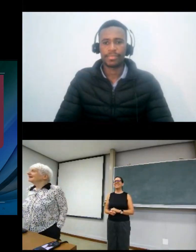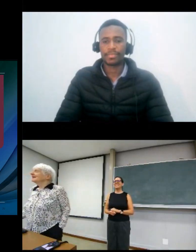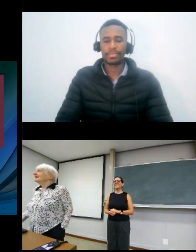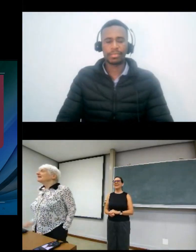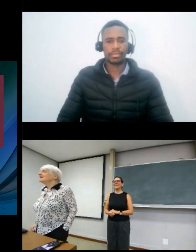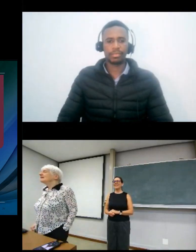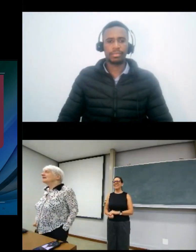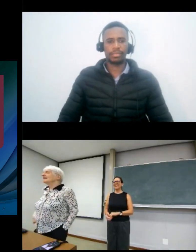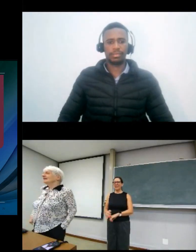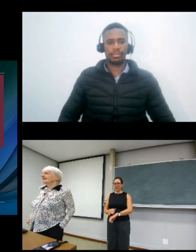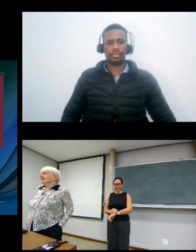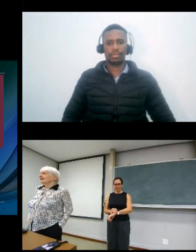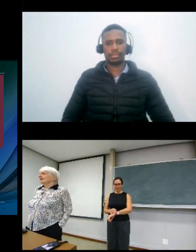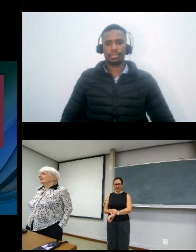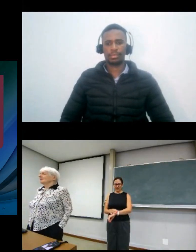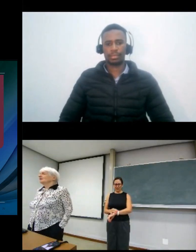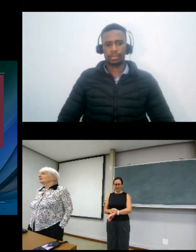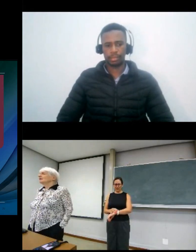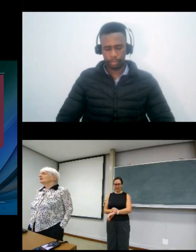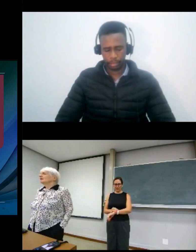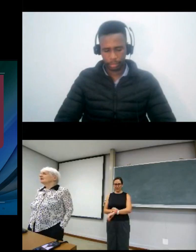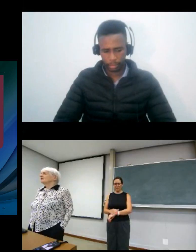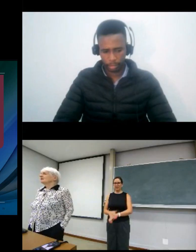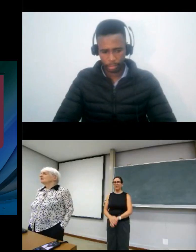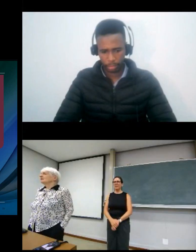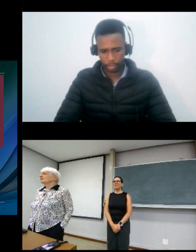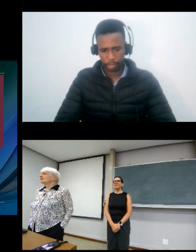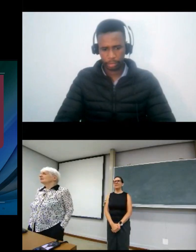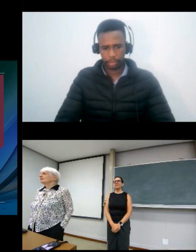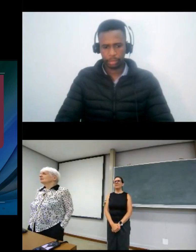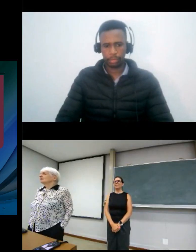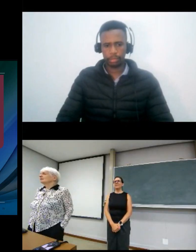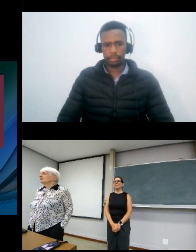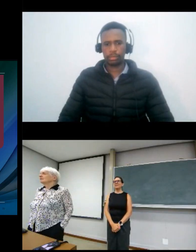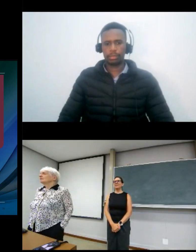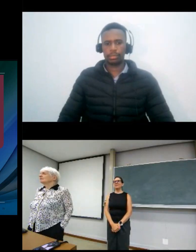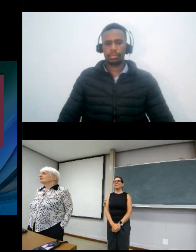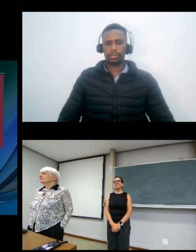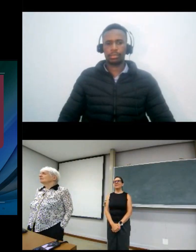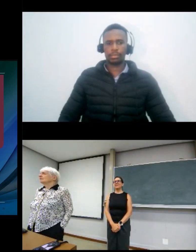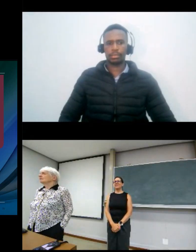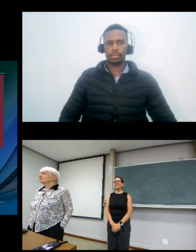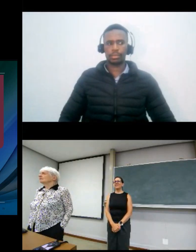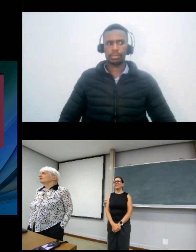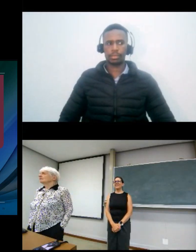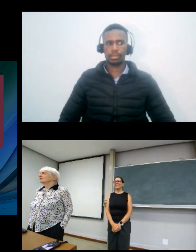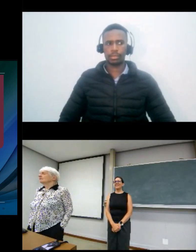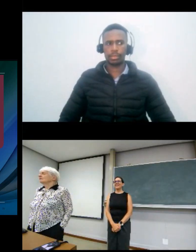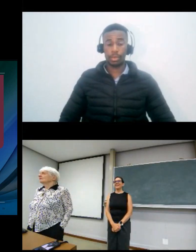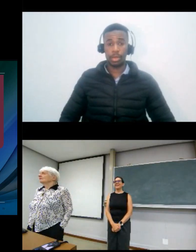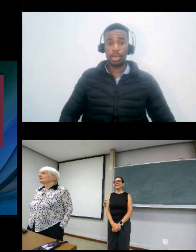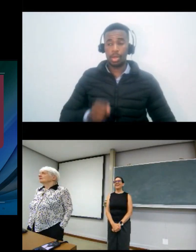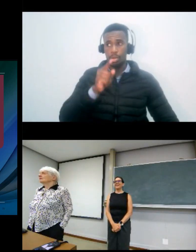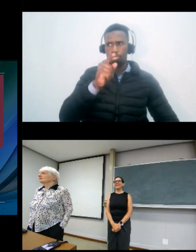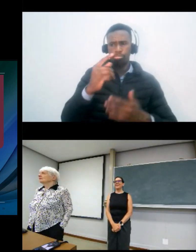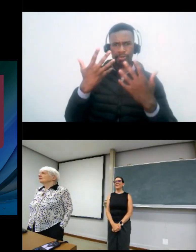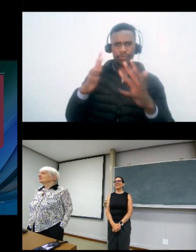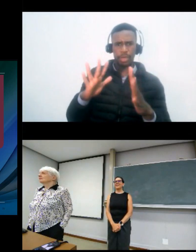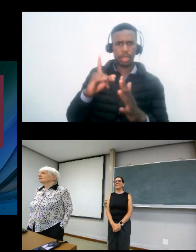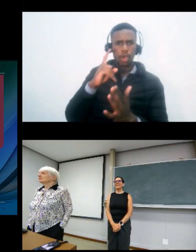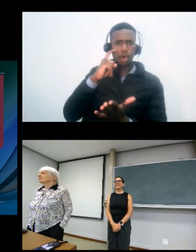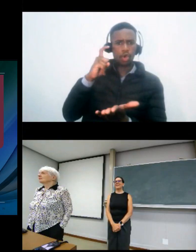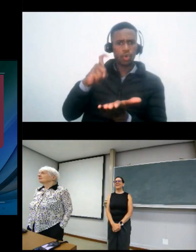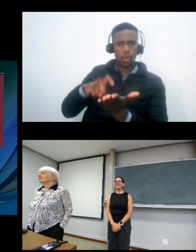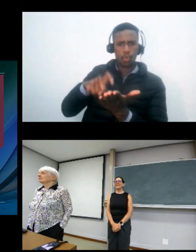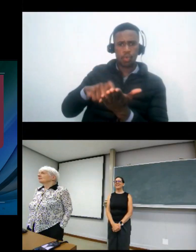Thanks for you both. I was wondering whether you looked at all at variation within schools in relation to